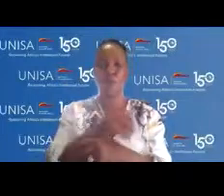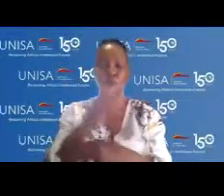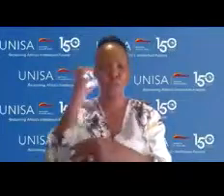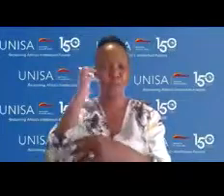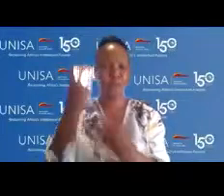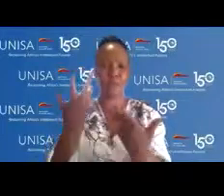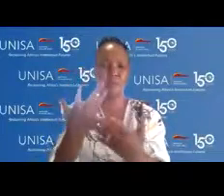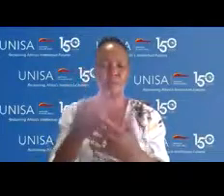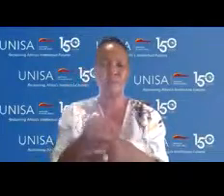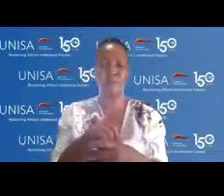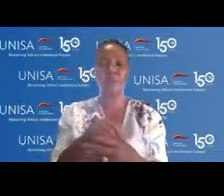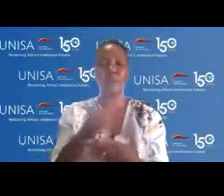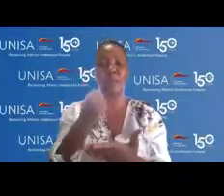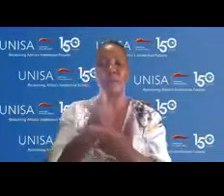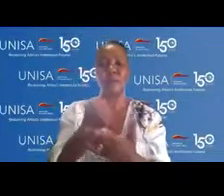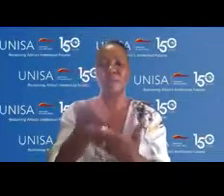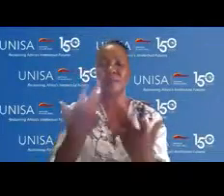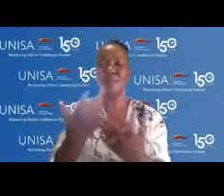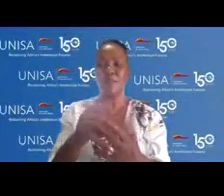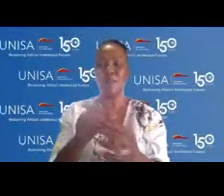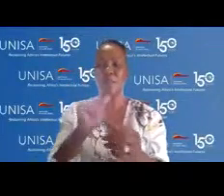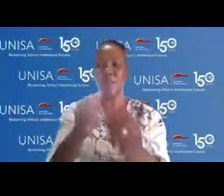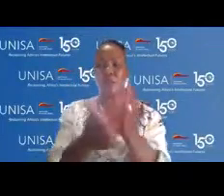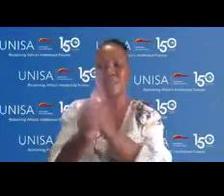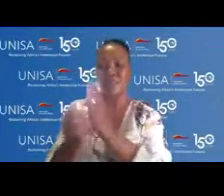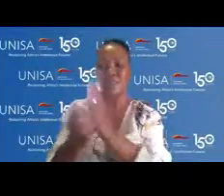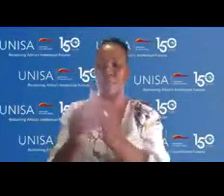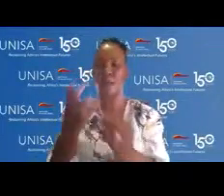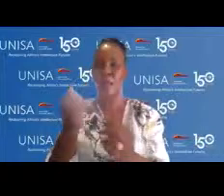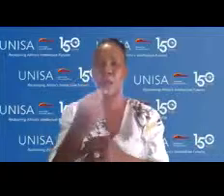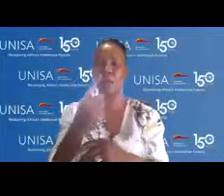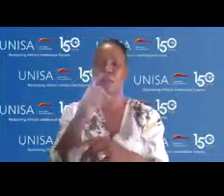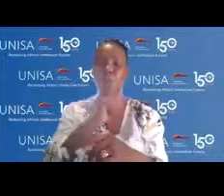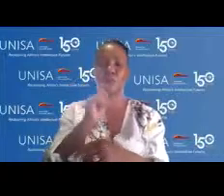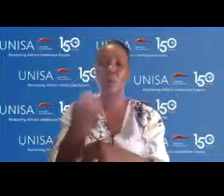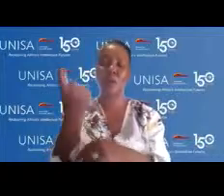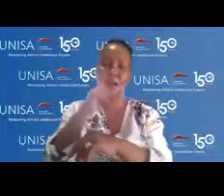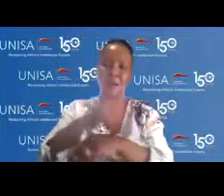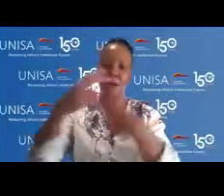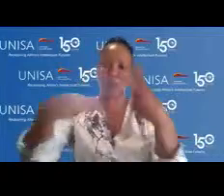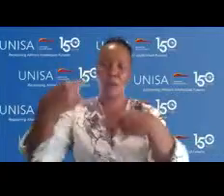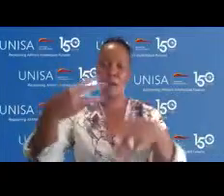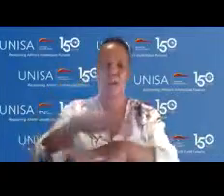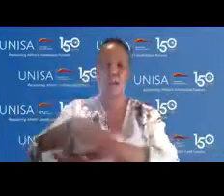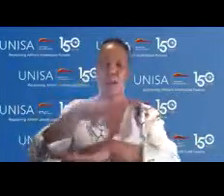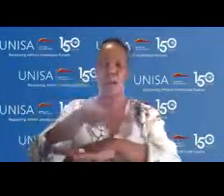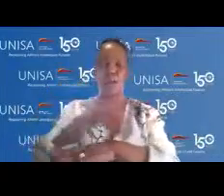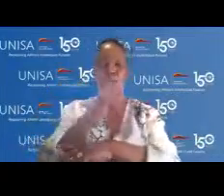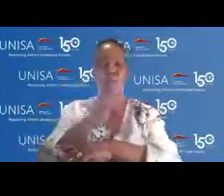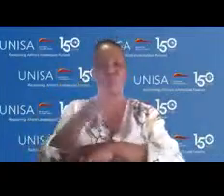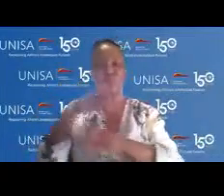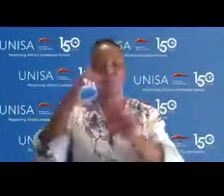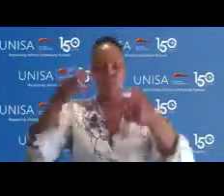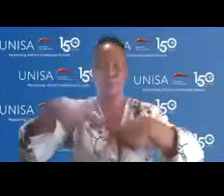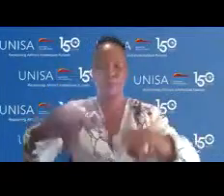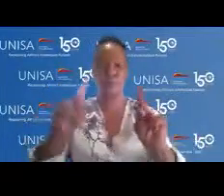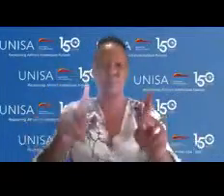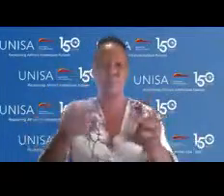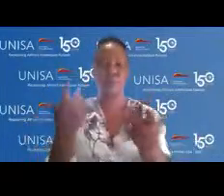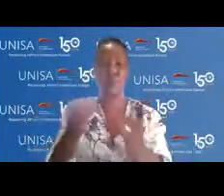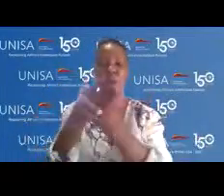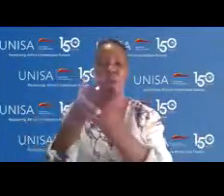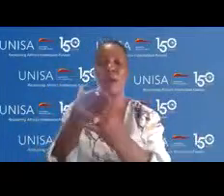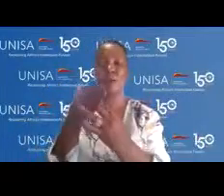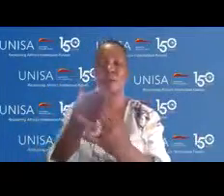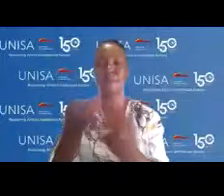setting you up with skills that you will use one day in the workplace as well. So use this opportunity while you've got access to actually learn